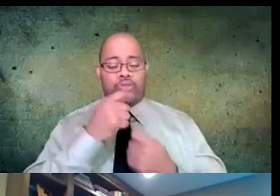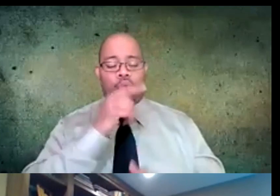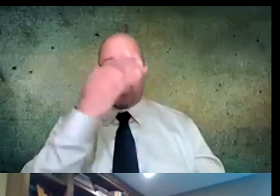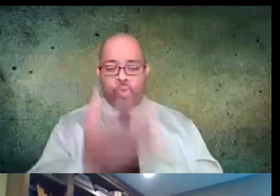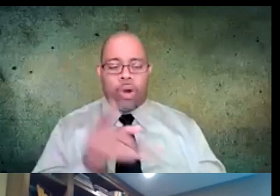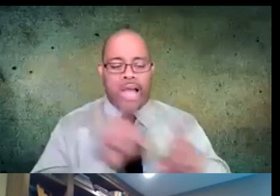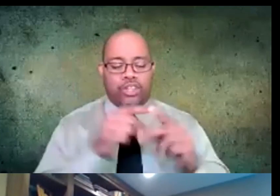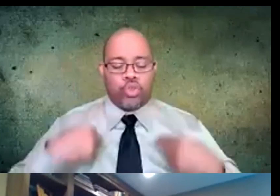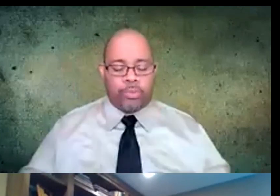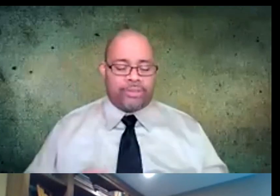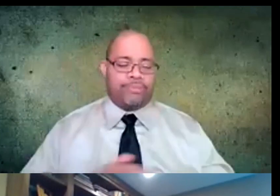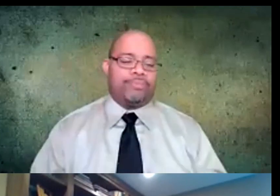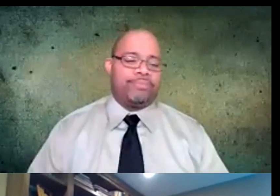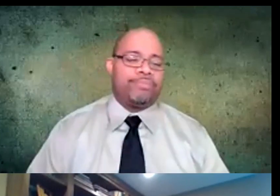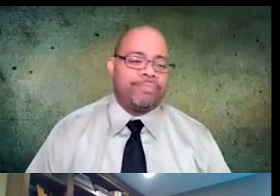as a human being.